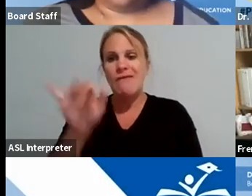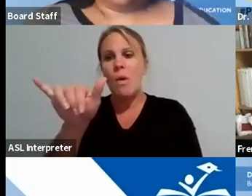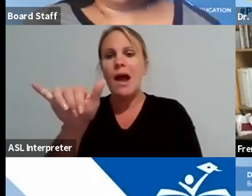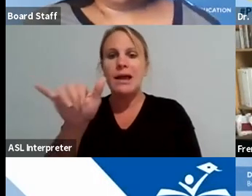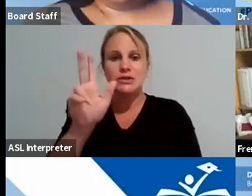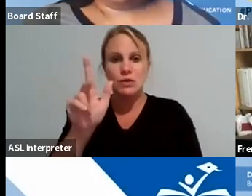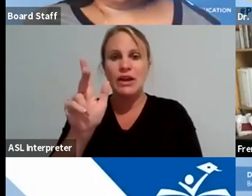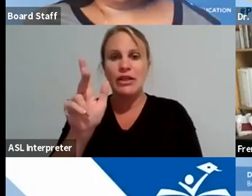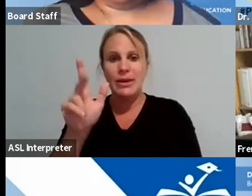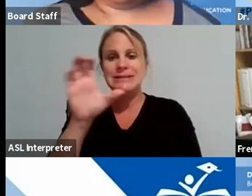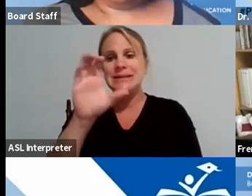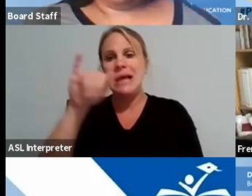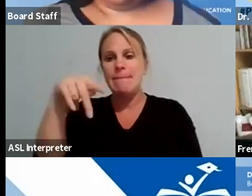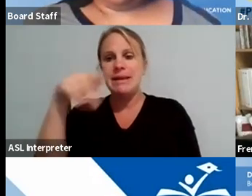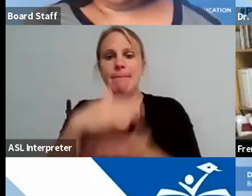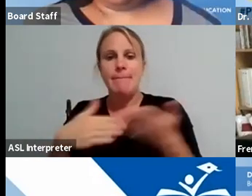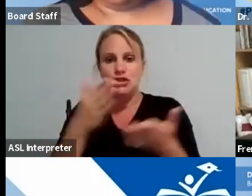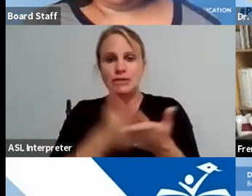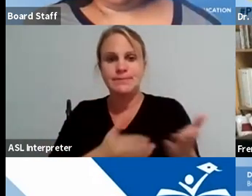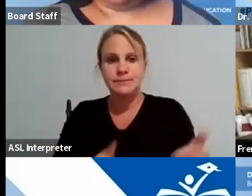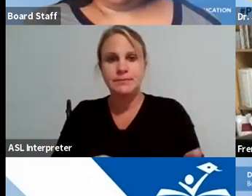FY23 CIP budget request.